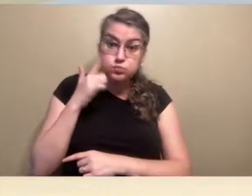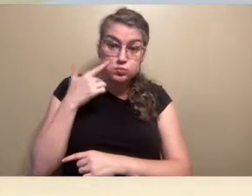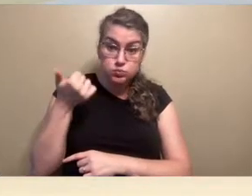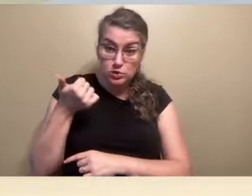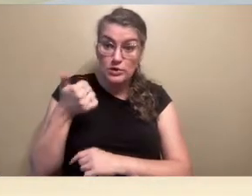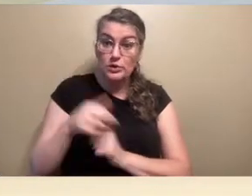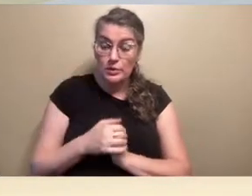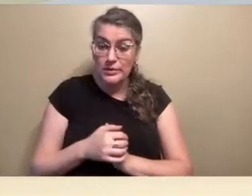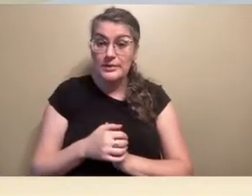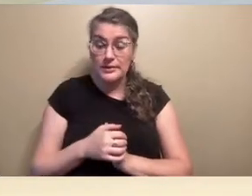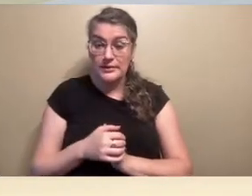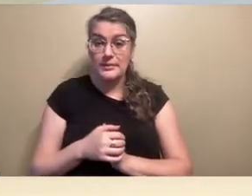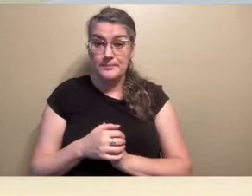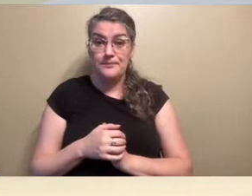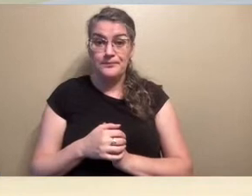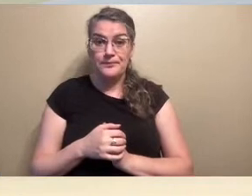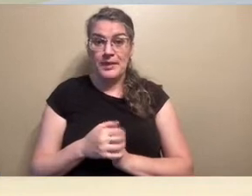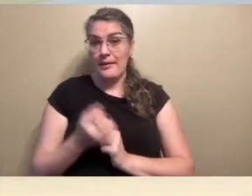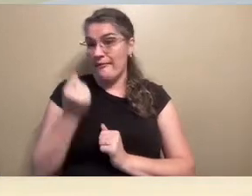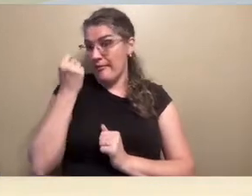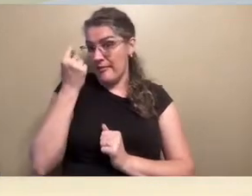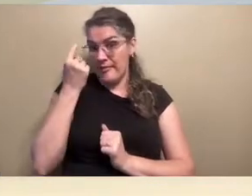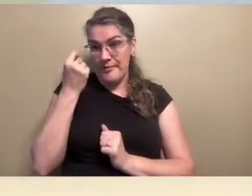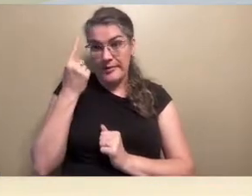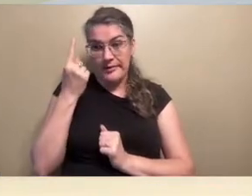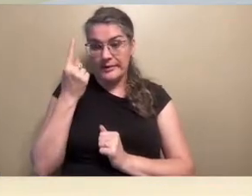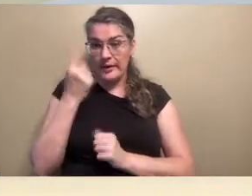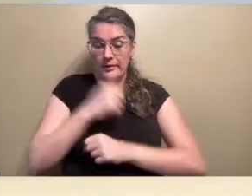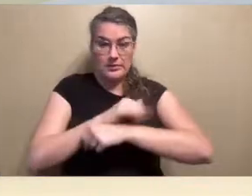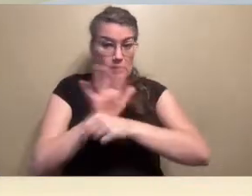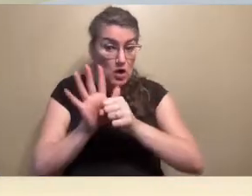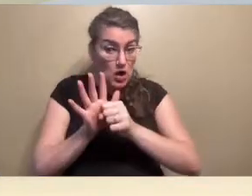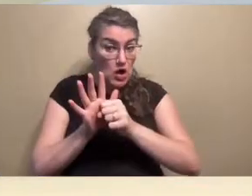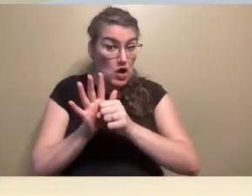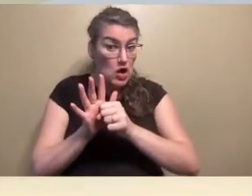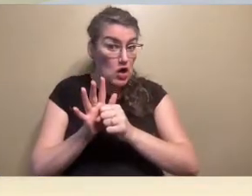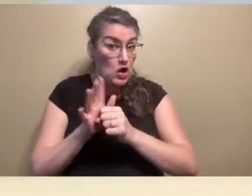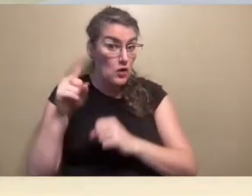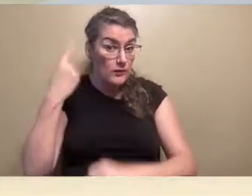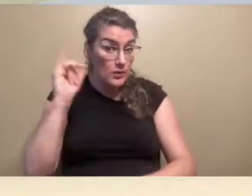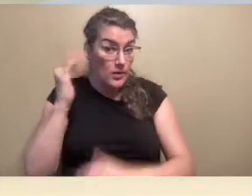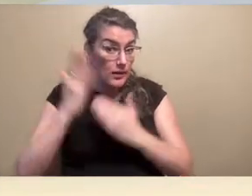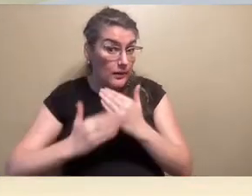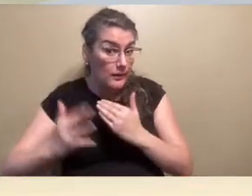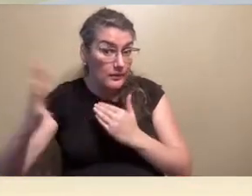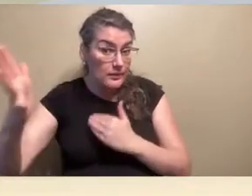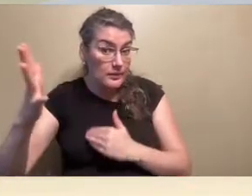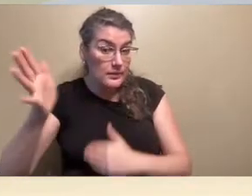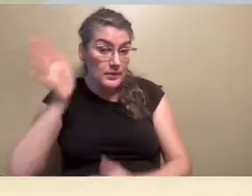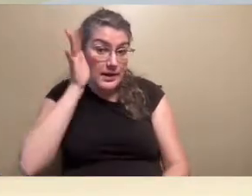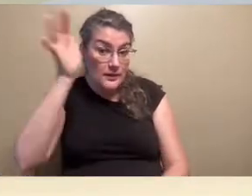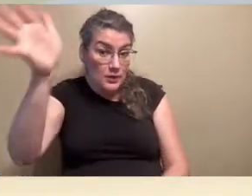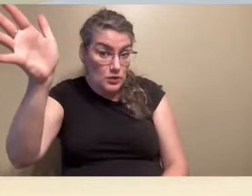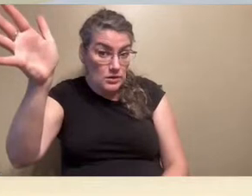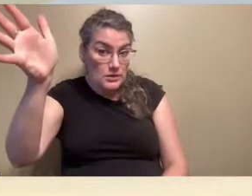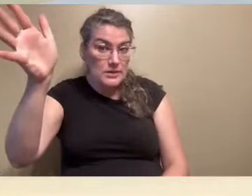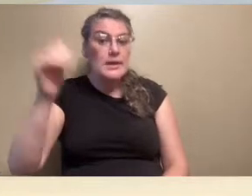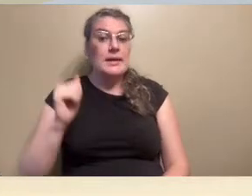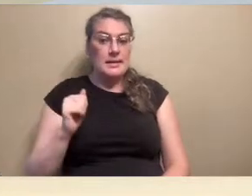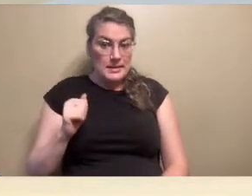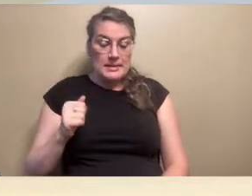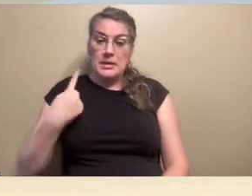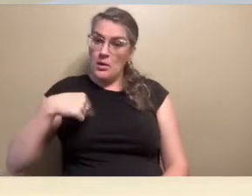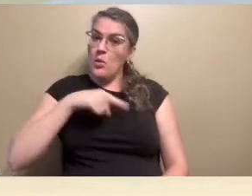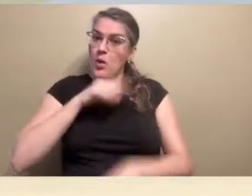COVID, we're all asking that question, what will things be like? And I think we will gradually adapt to living